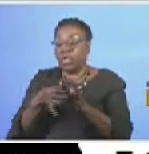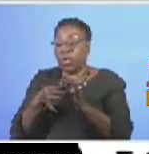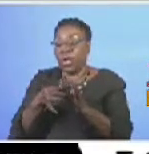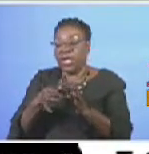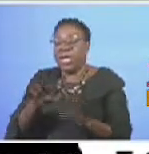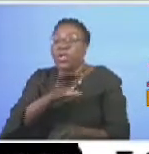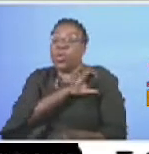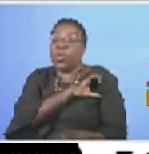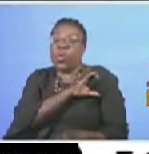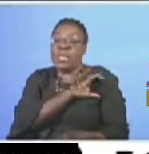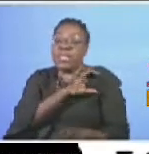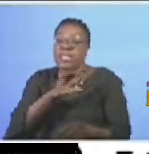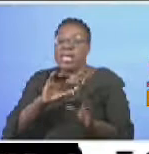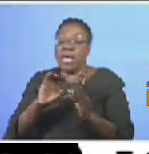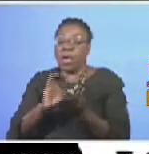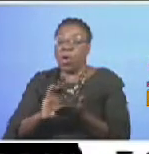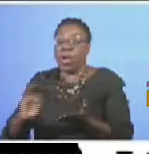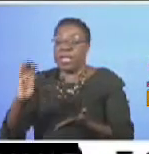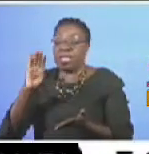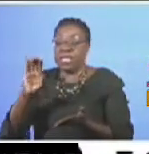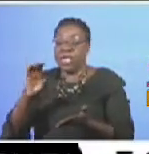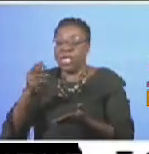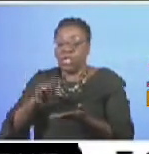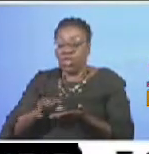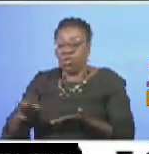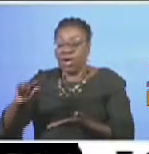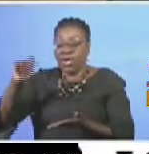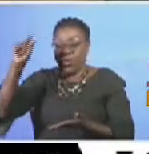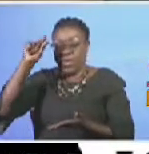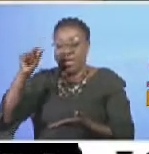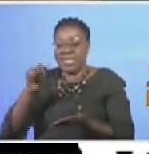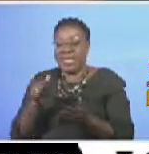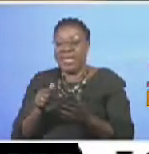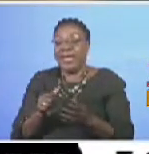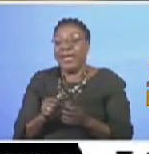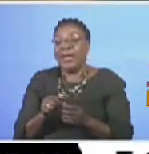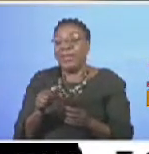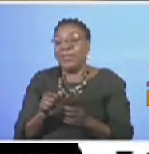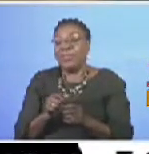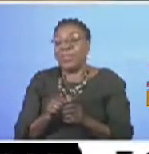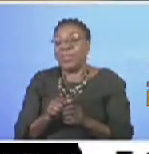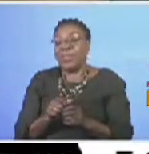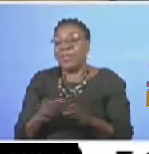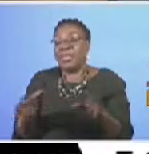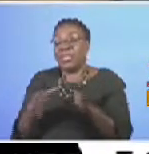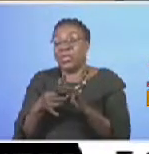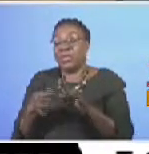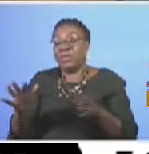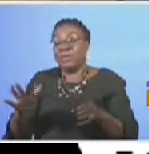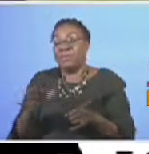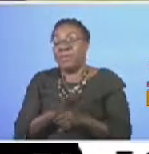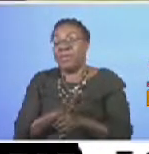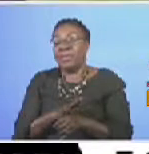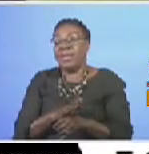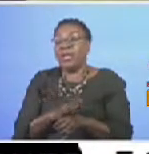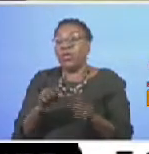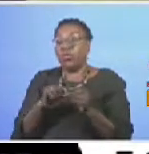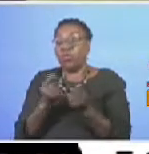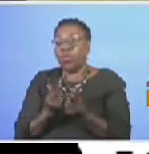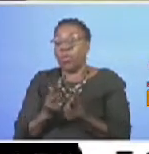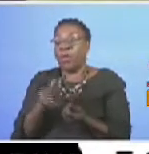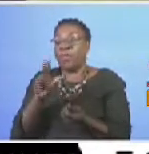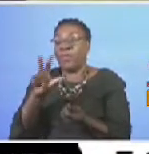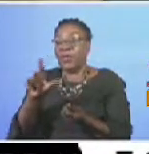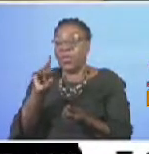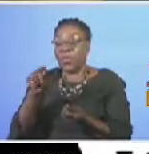side. Graduated with the first ever all-female squad. At the time when we joined, it was a full squad of 21 females. It was a